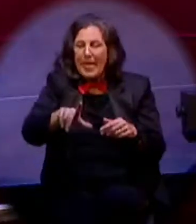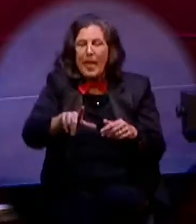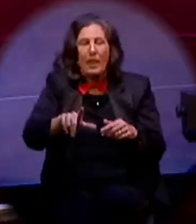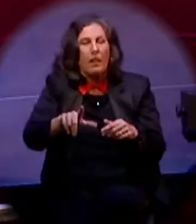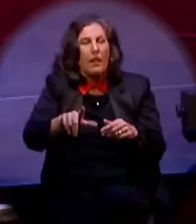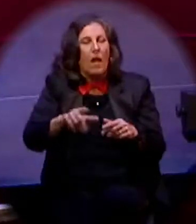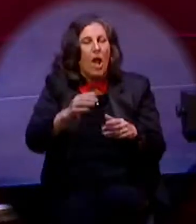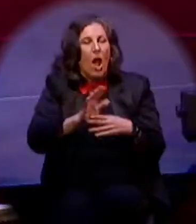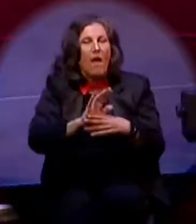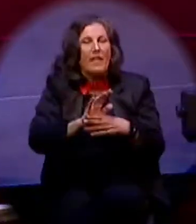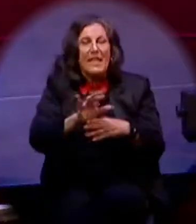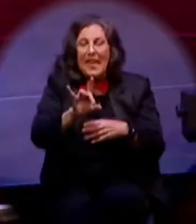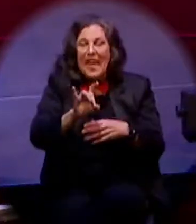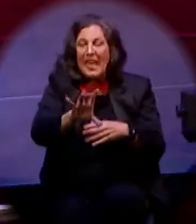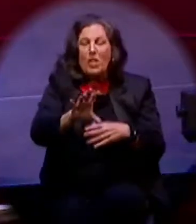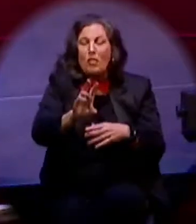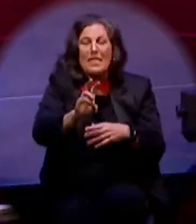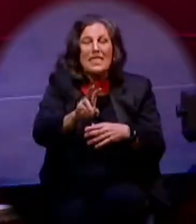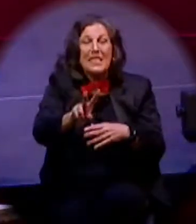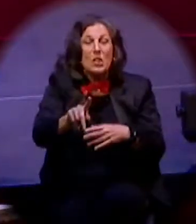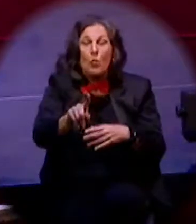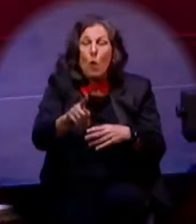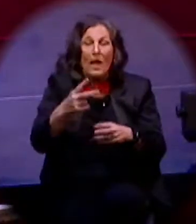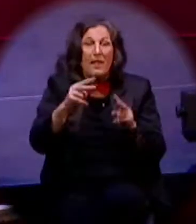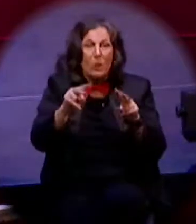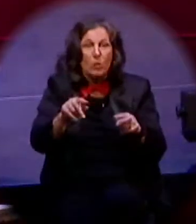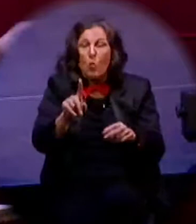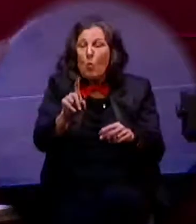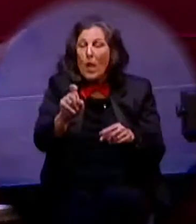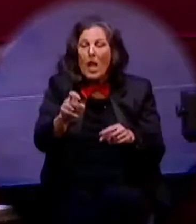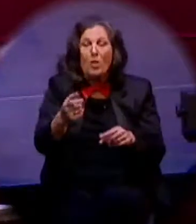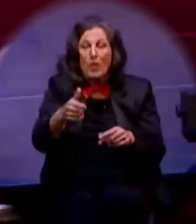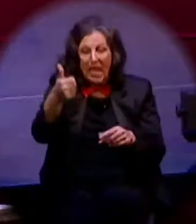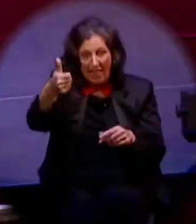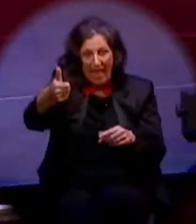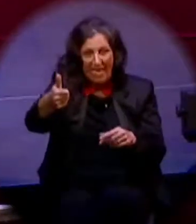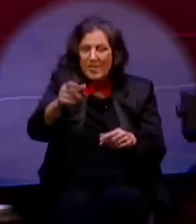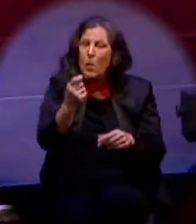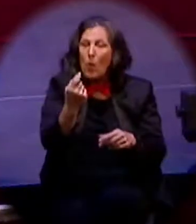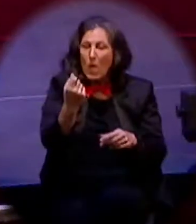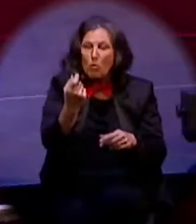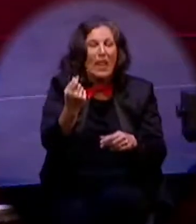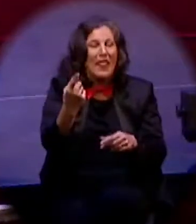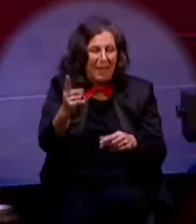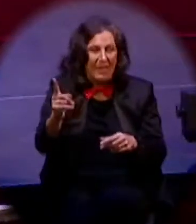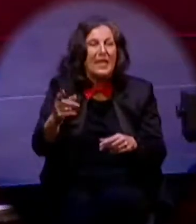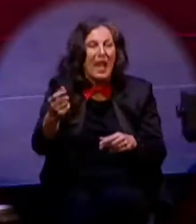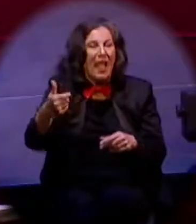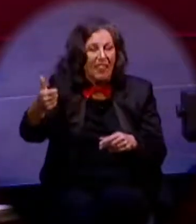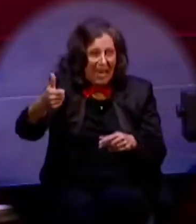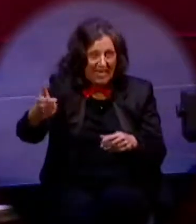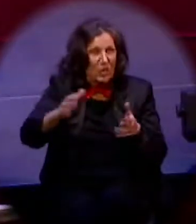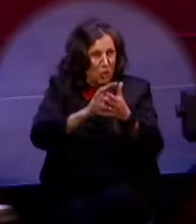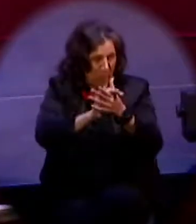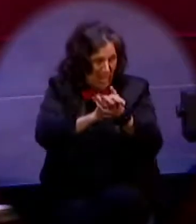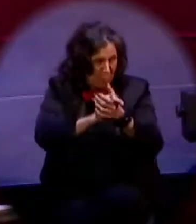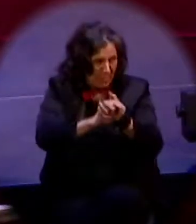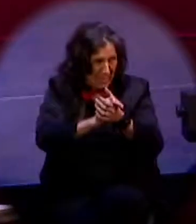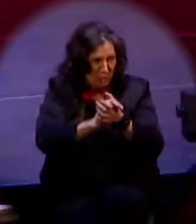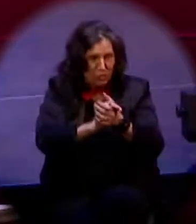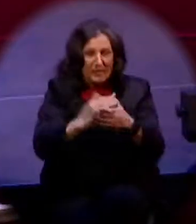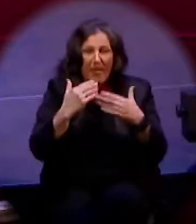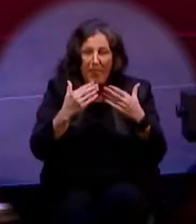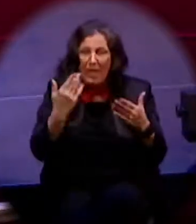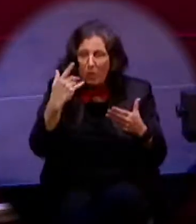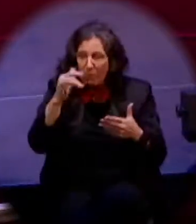so her video got 861 views and 111 likes on our YouTube channel. That's awesome. Congratulations, Martine. Thank